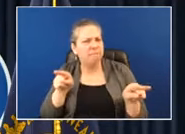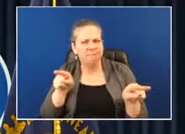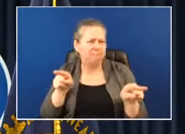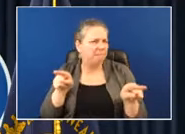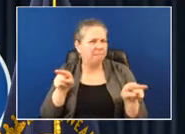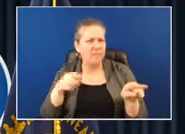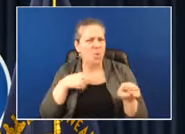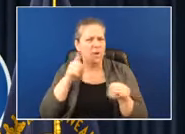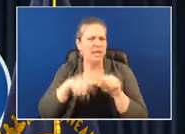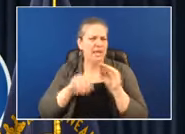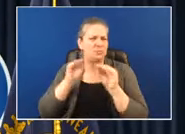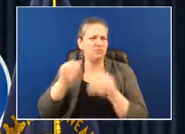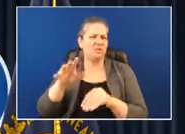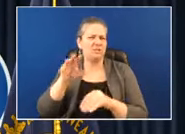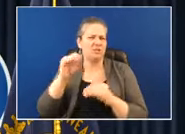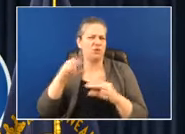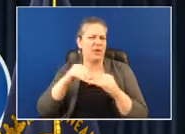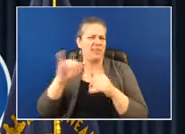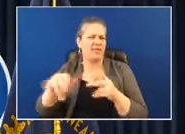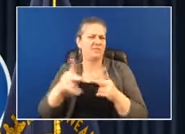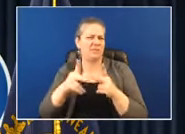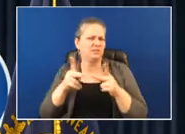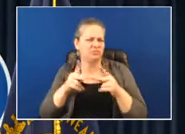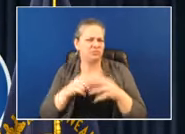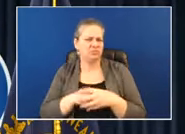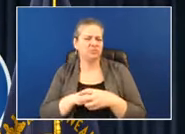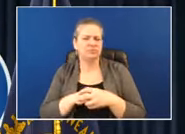position. All right.